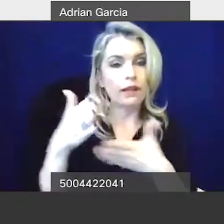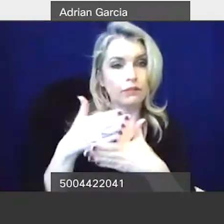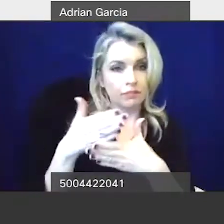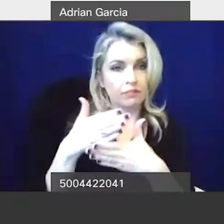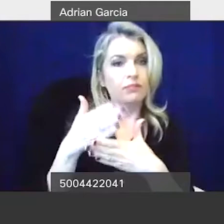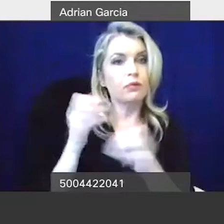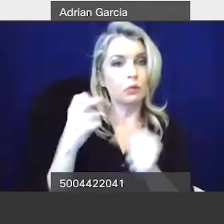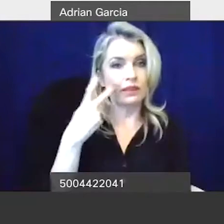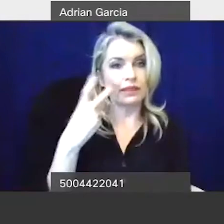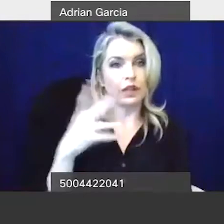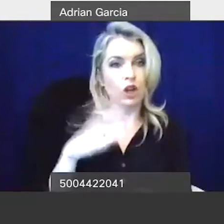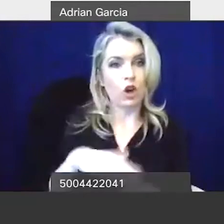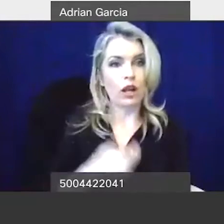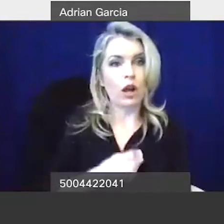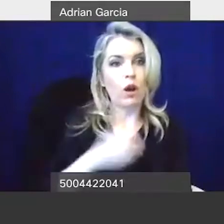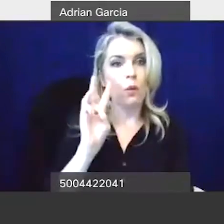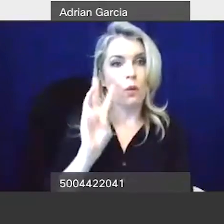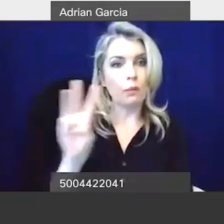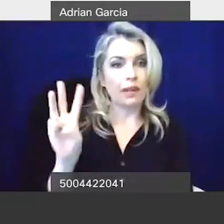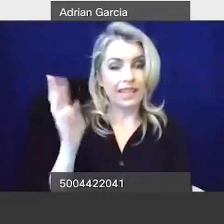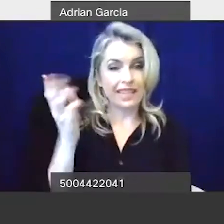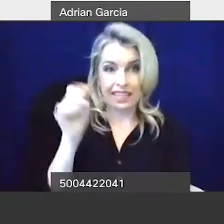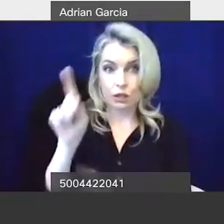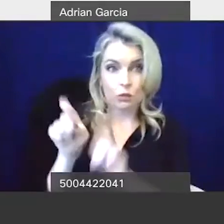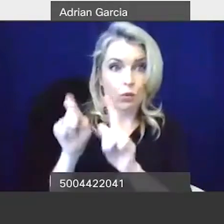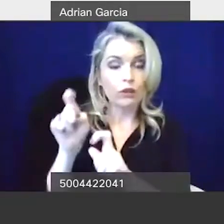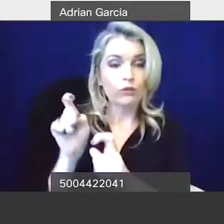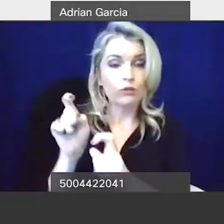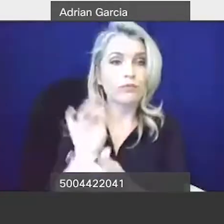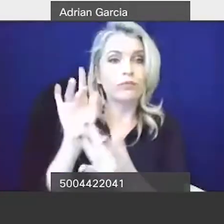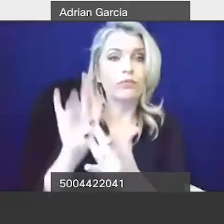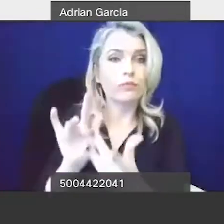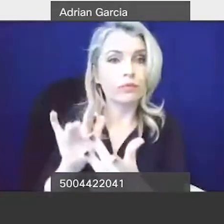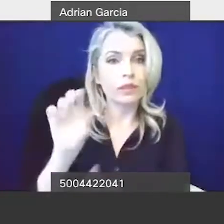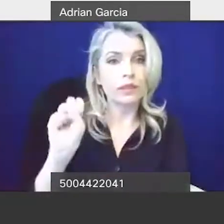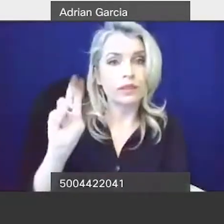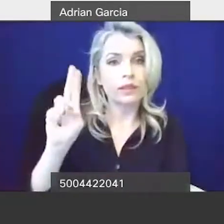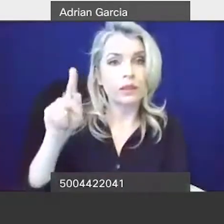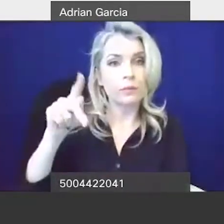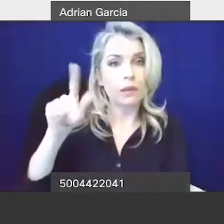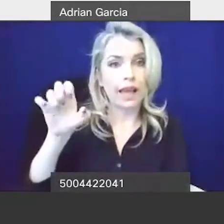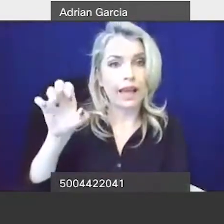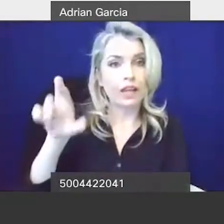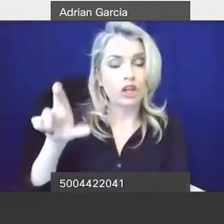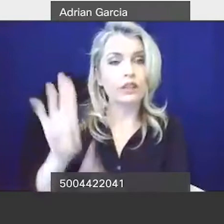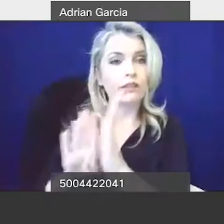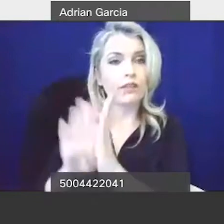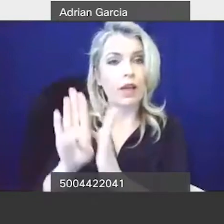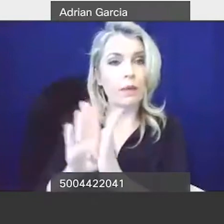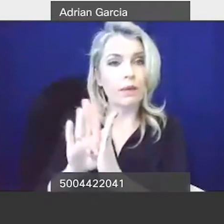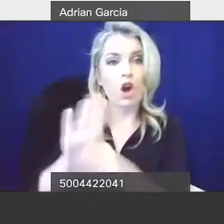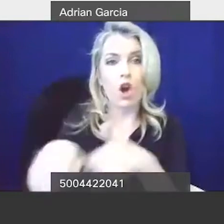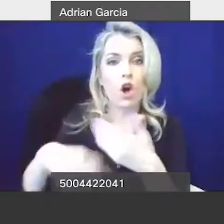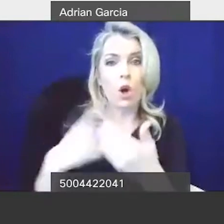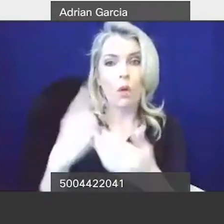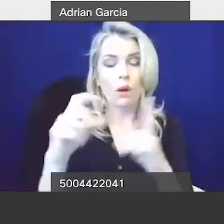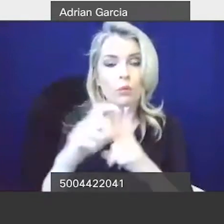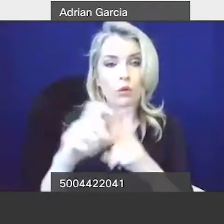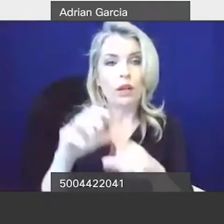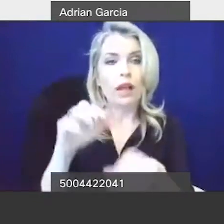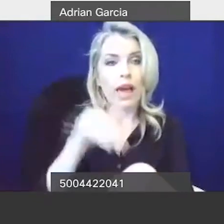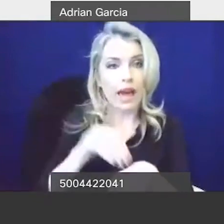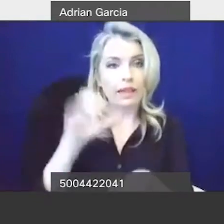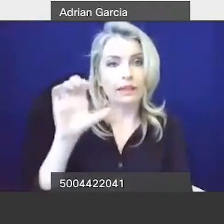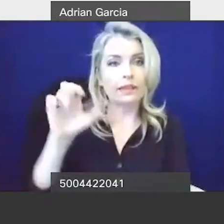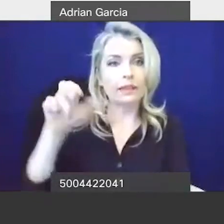And should you have any questions, you can reach out to supplier development, all one word, at cpsenergy.com or